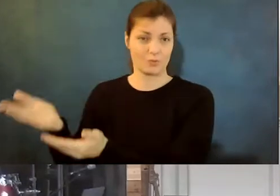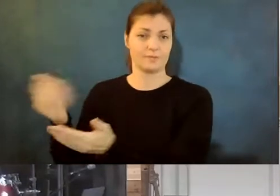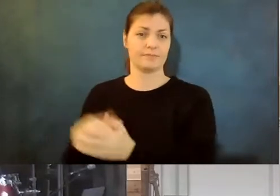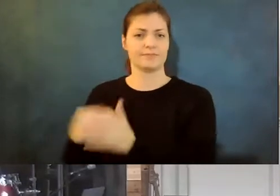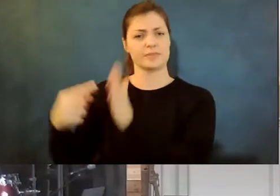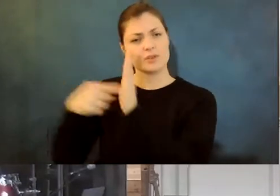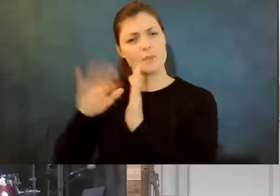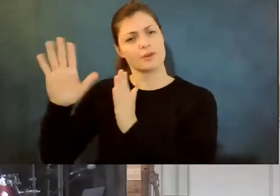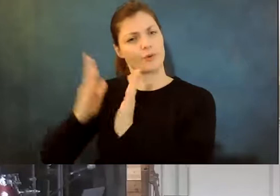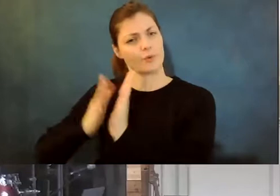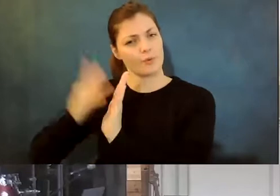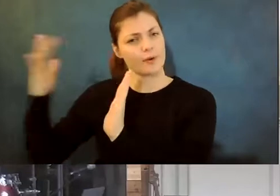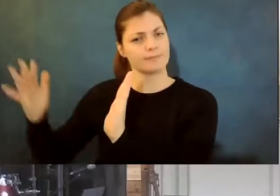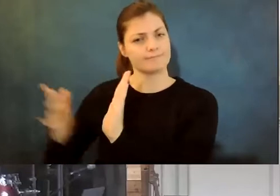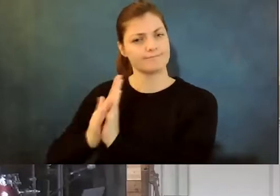Show me your glory.